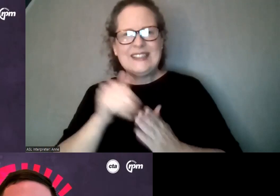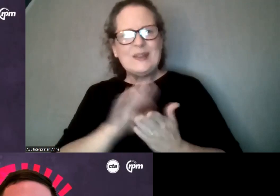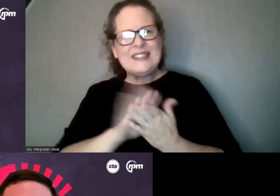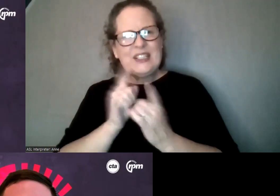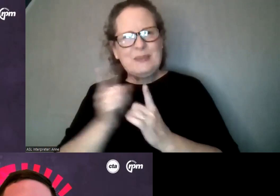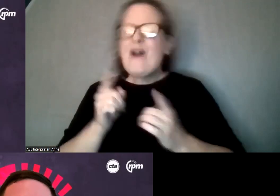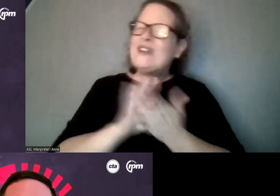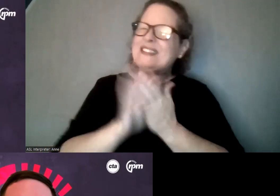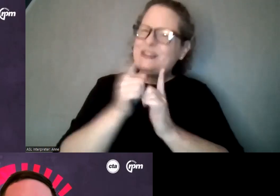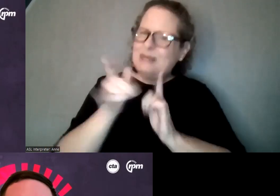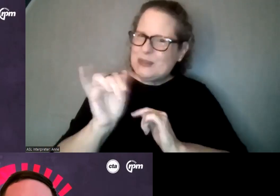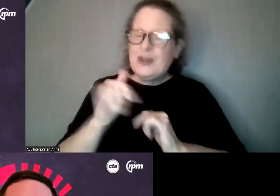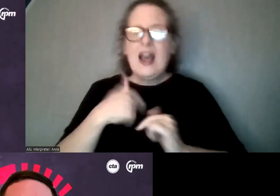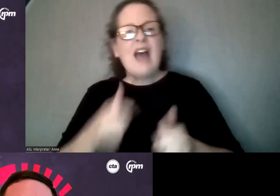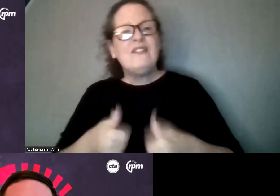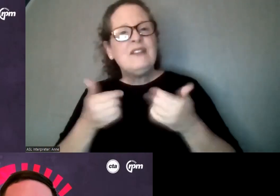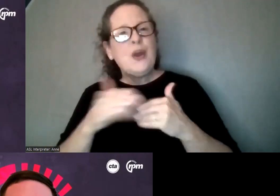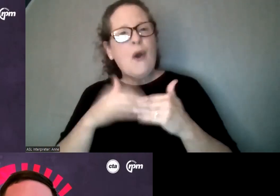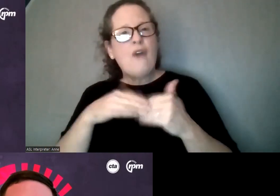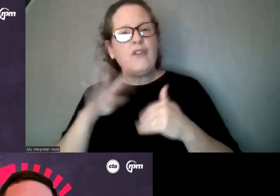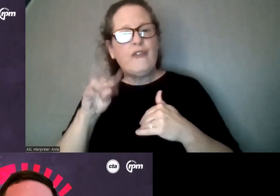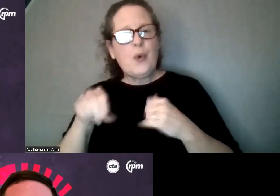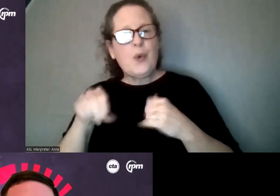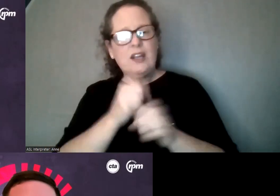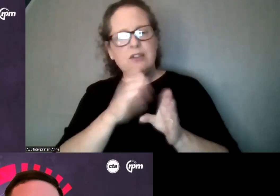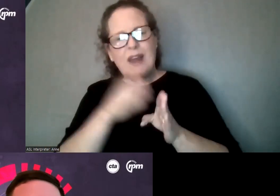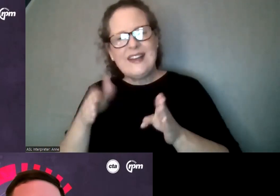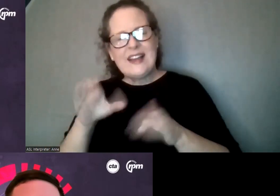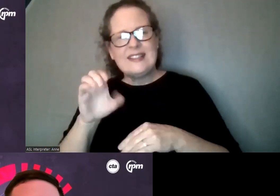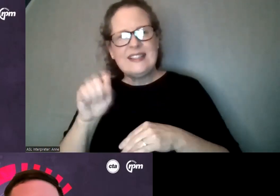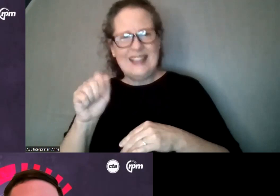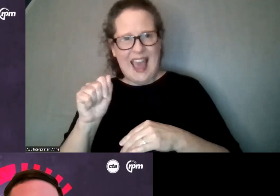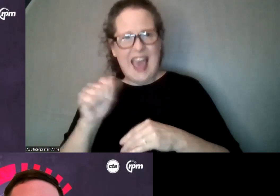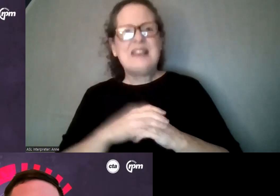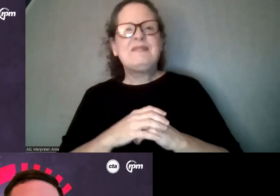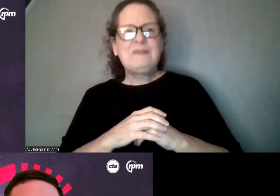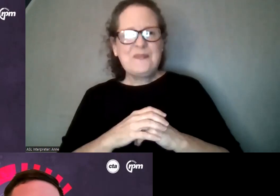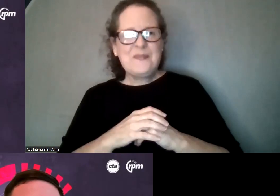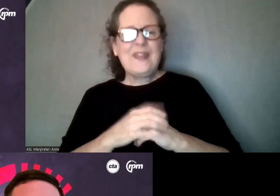years, next to the CTA, and